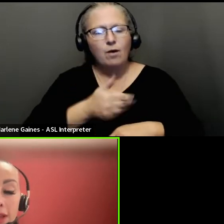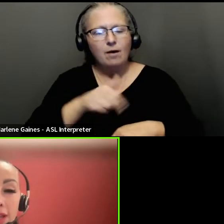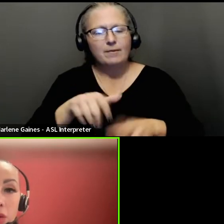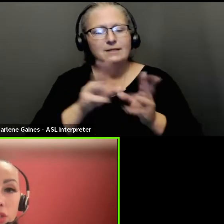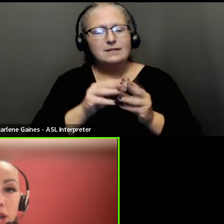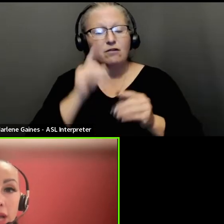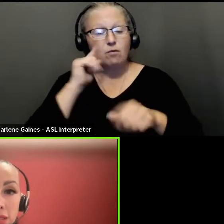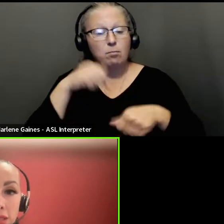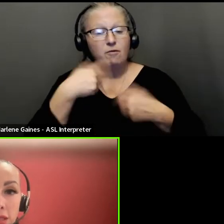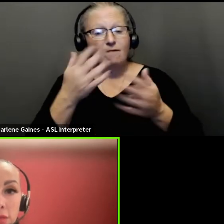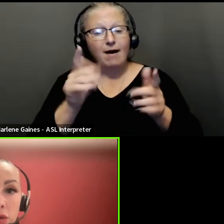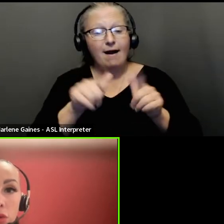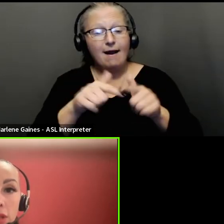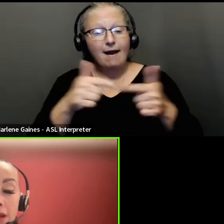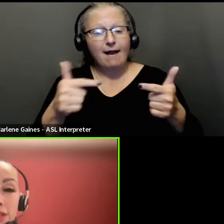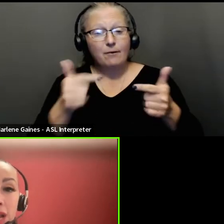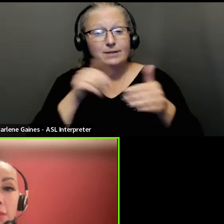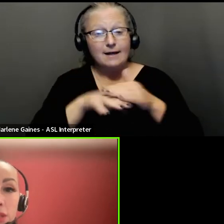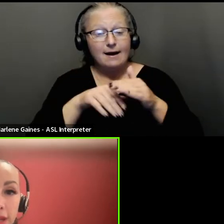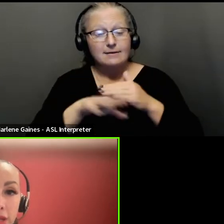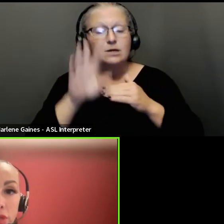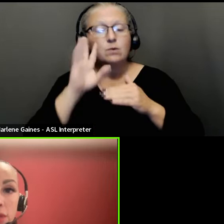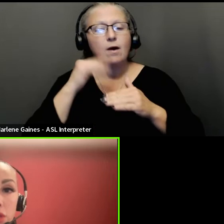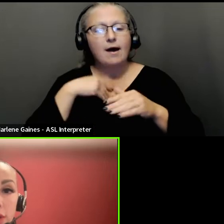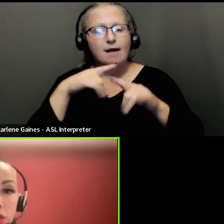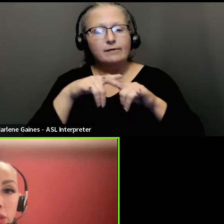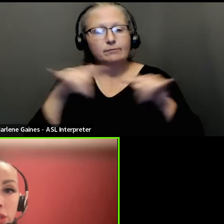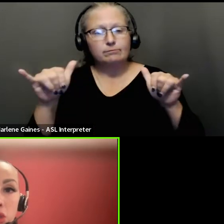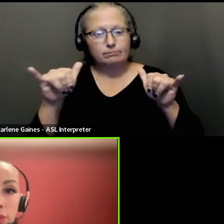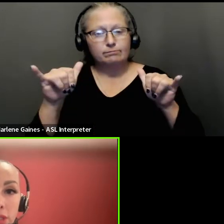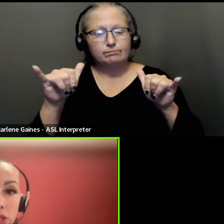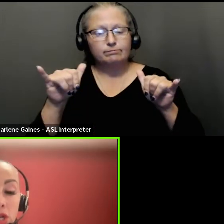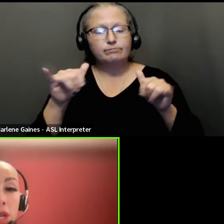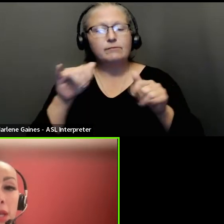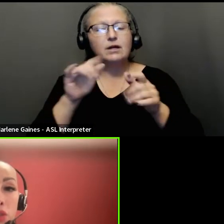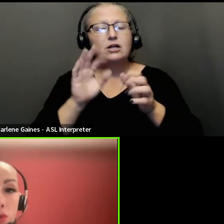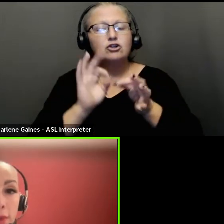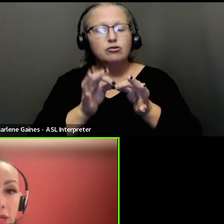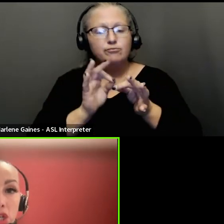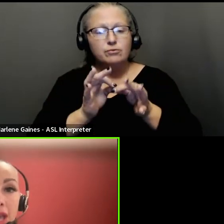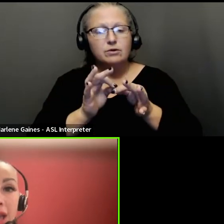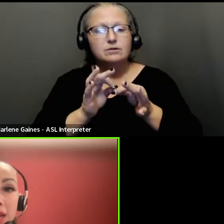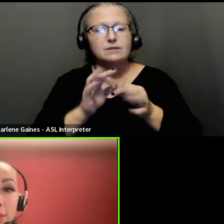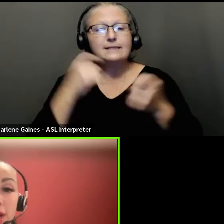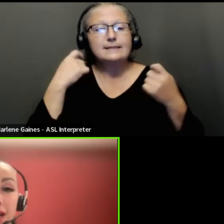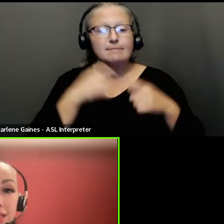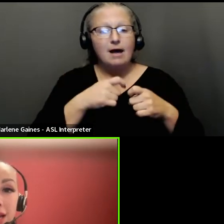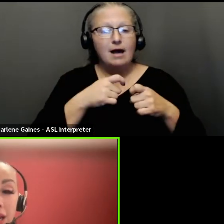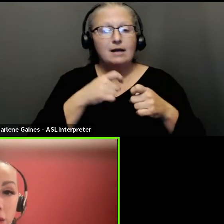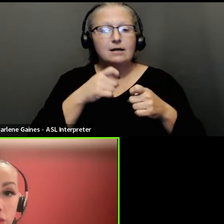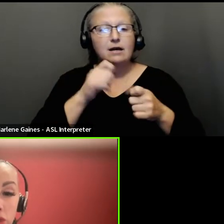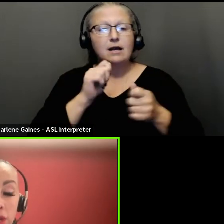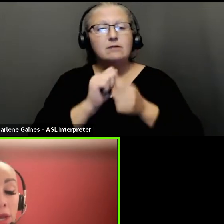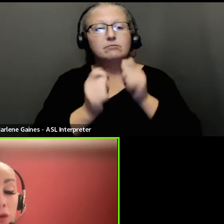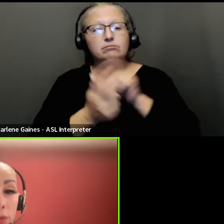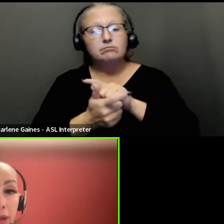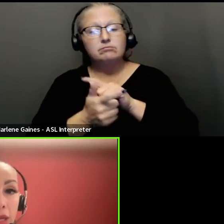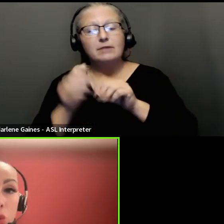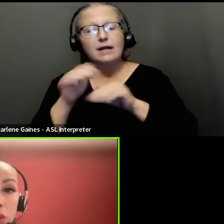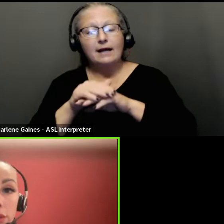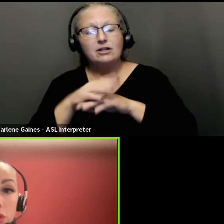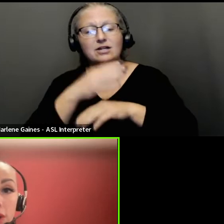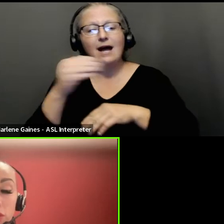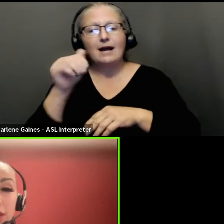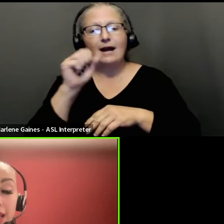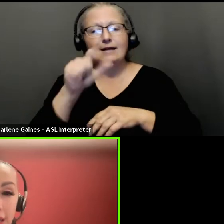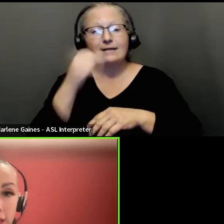to provide language access, this meeting will have simultaneous bidirectional interpretation into Spanish and American Sign Language. If you're